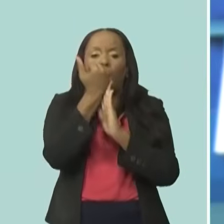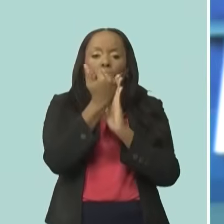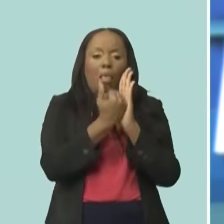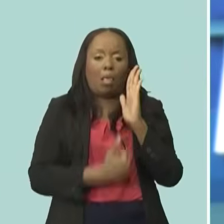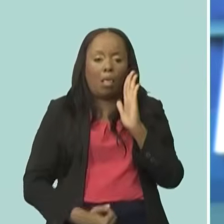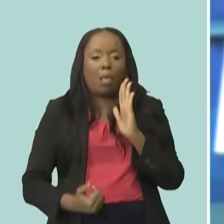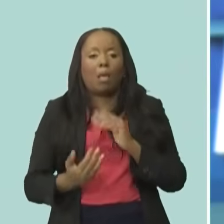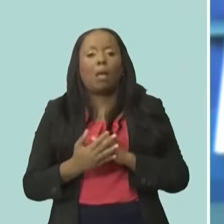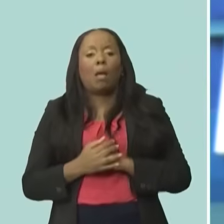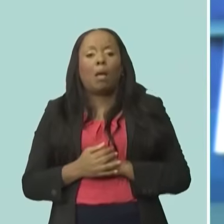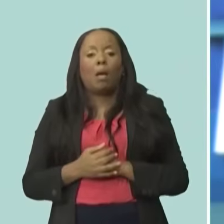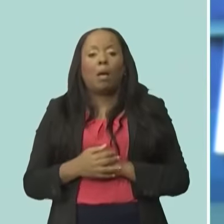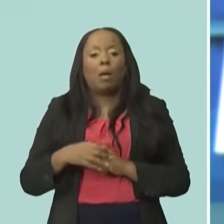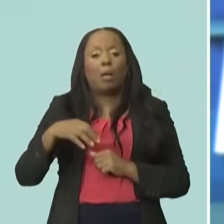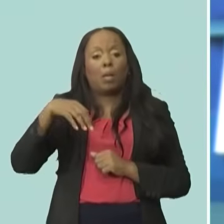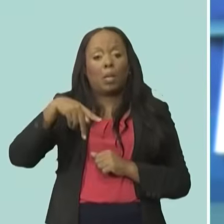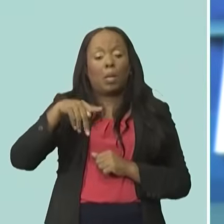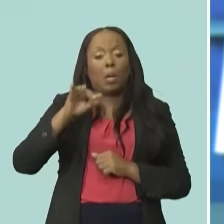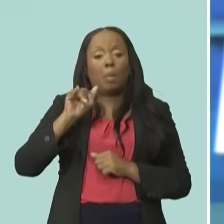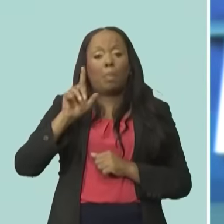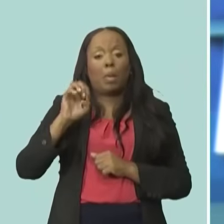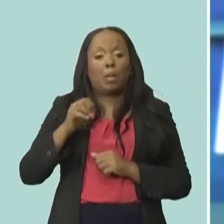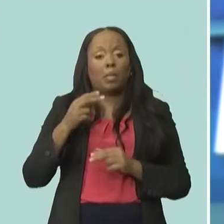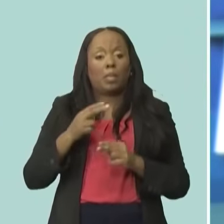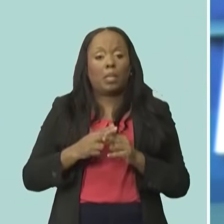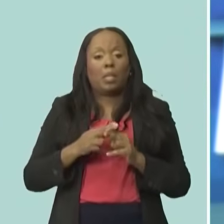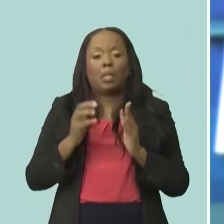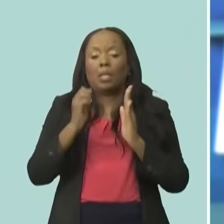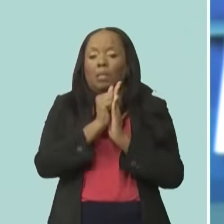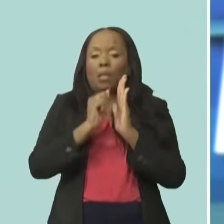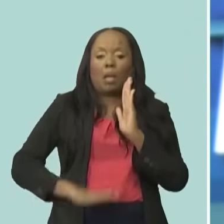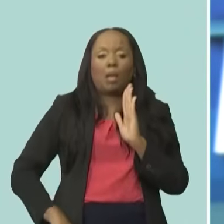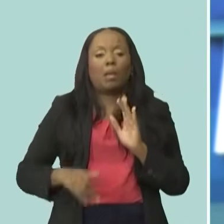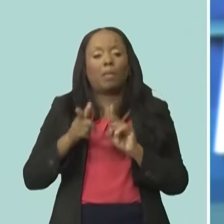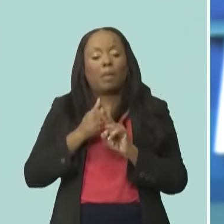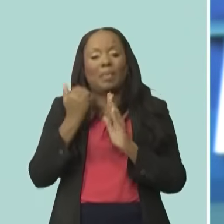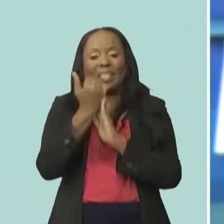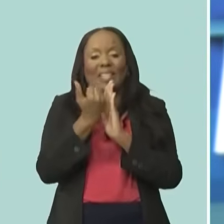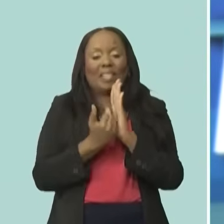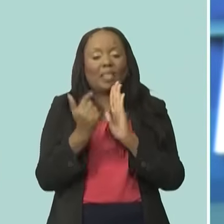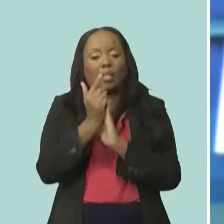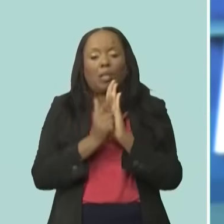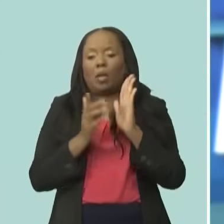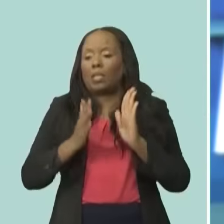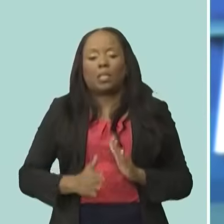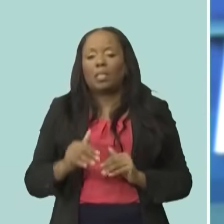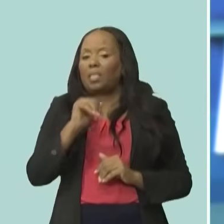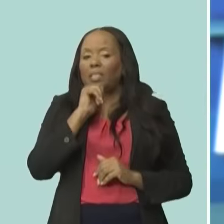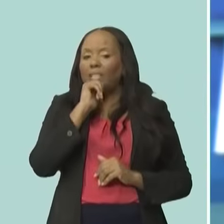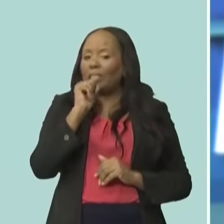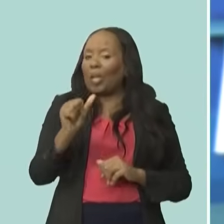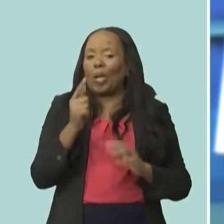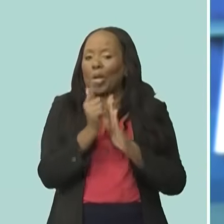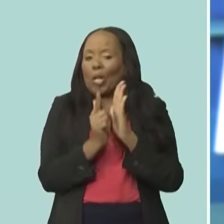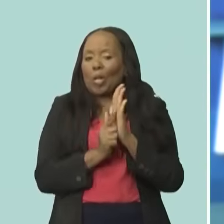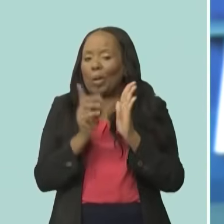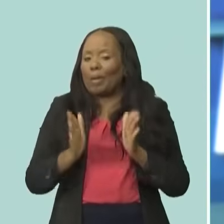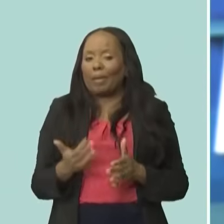funds as at June 16th. Pyle's name has also been removed from the list of attorneys.